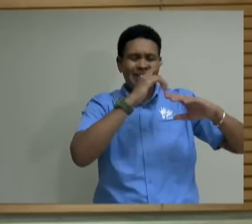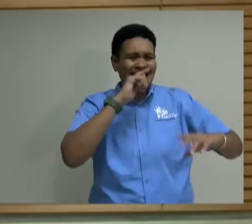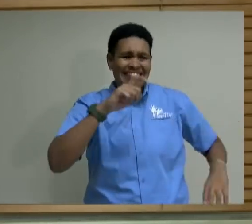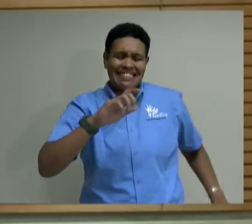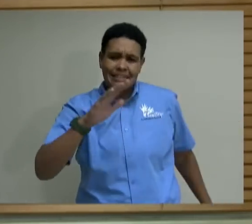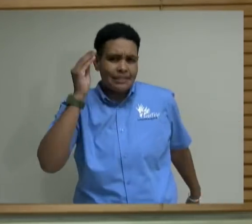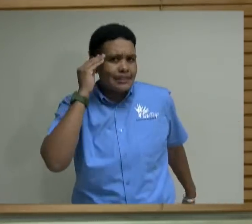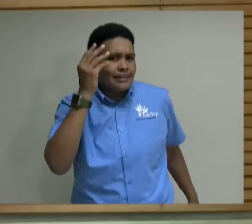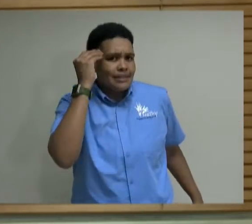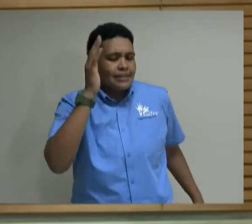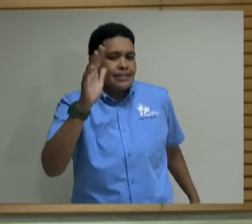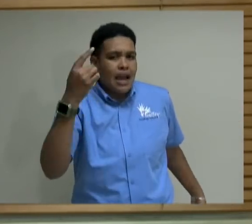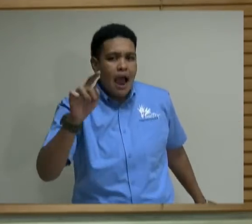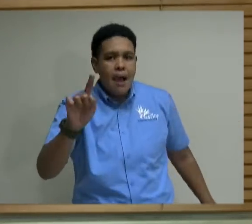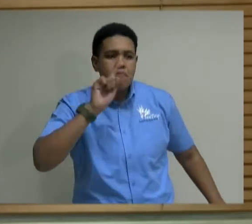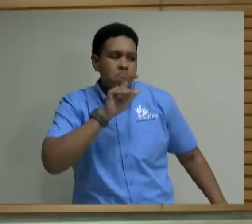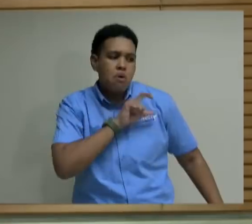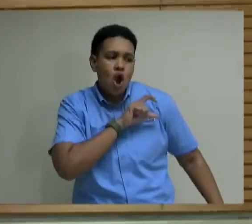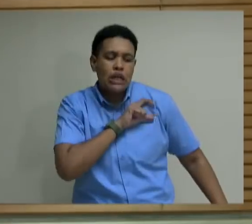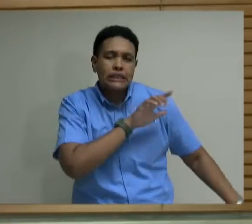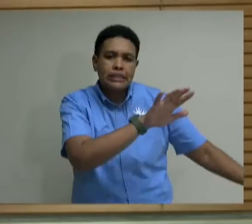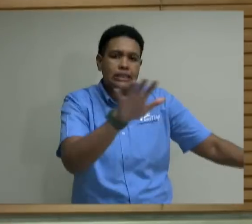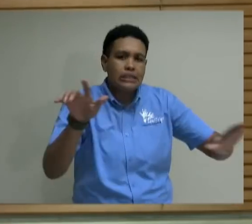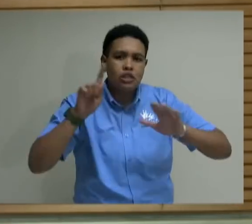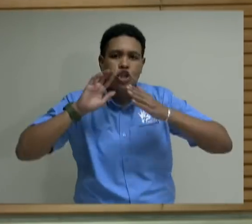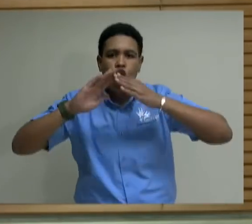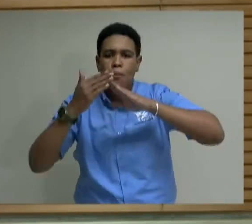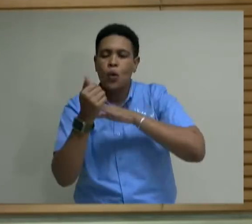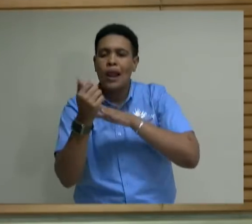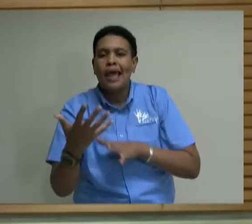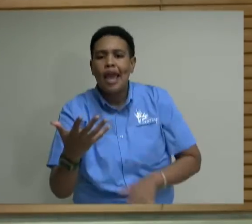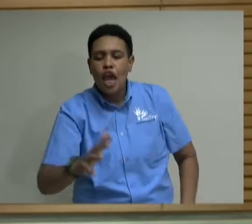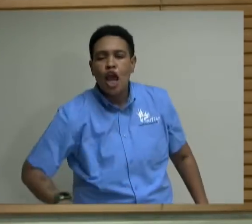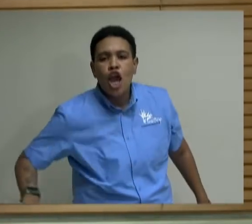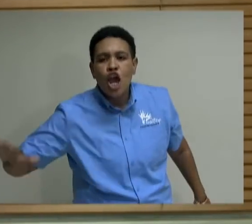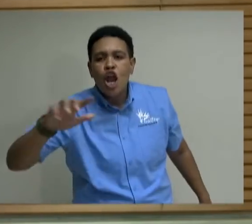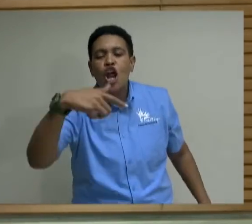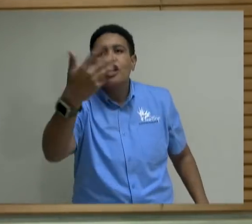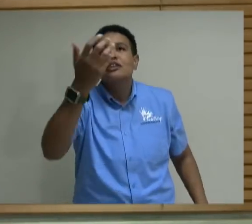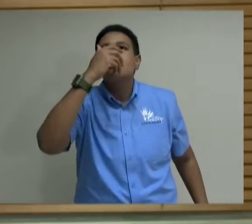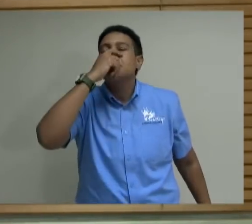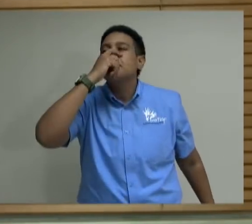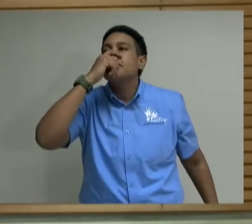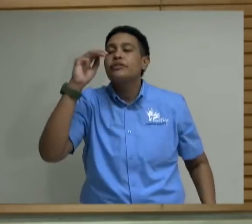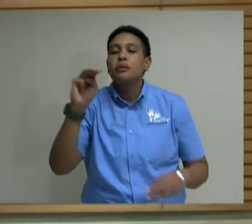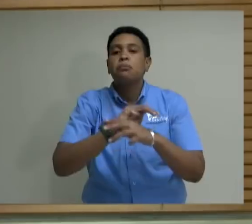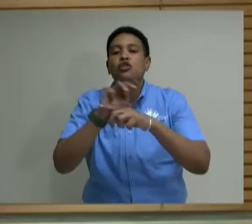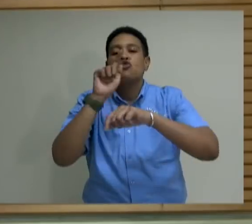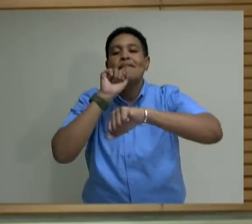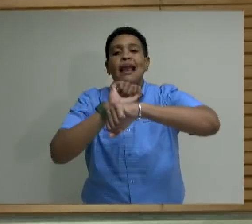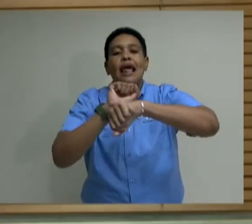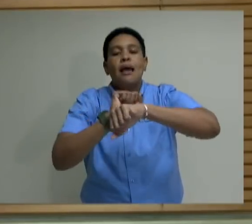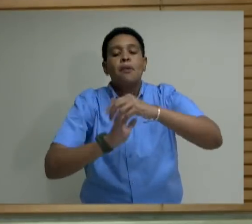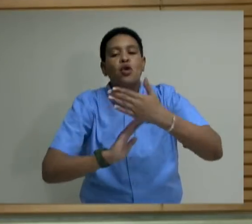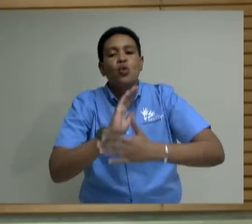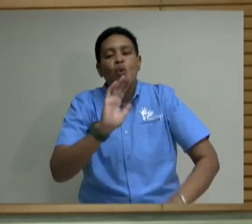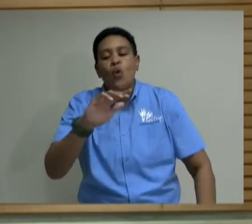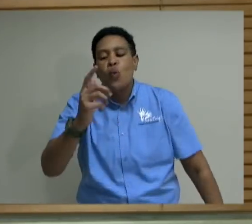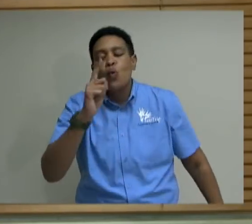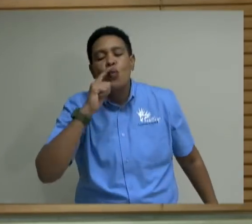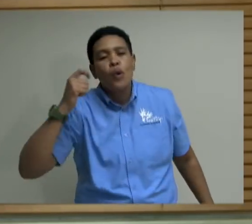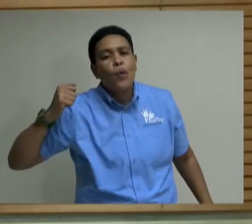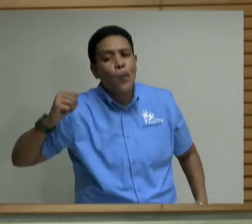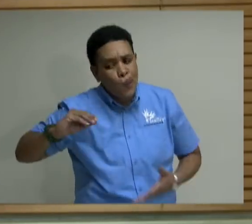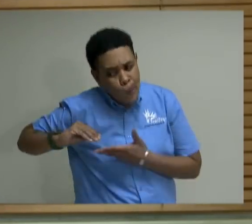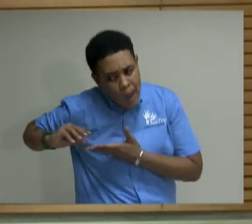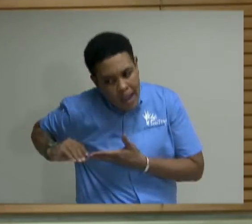necessary, the police, the community leaders, the Ministry of Labor through the welfare